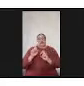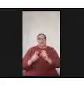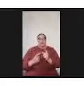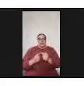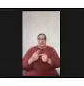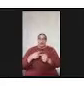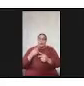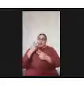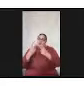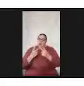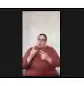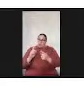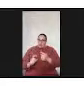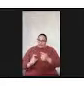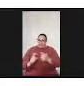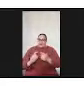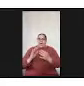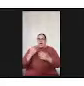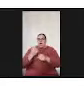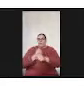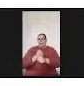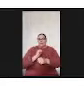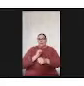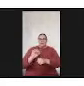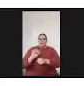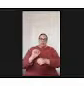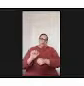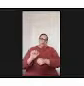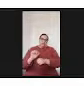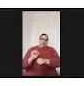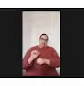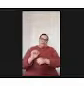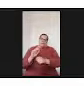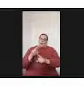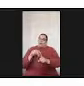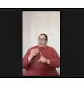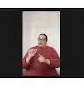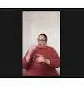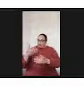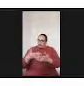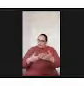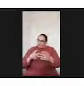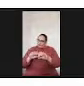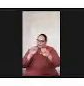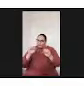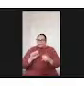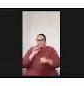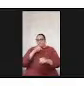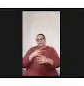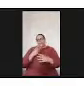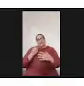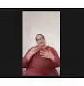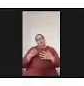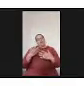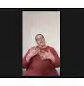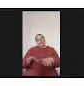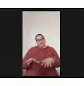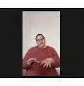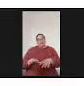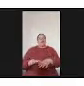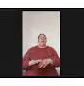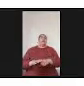look at the operational compliance of the system that we already have, all